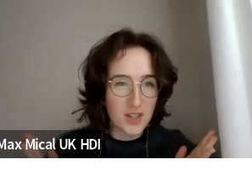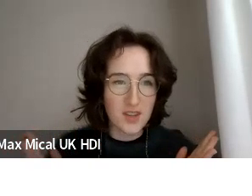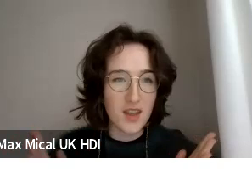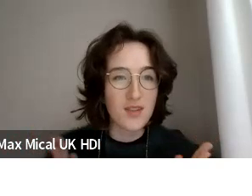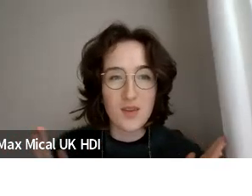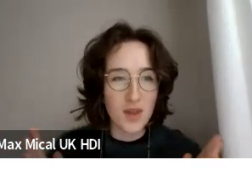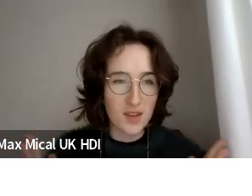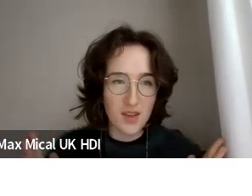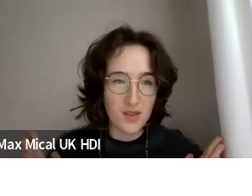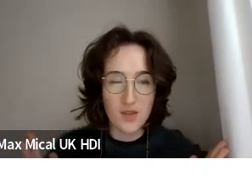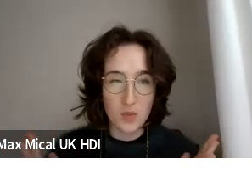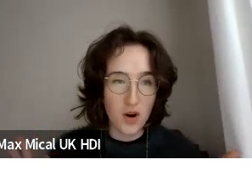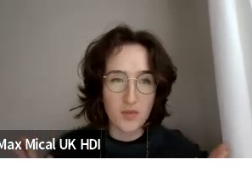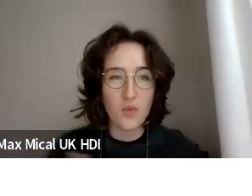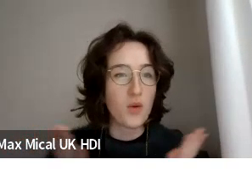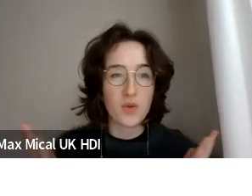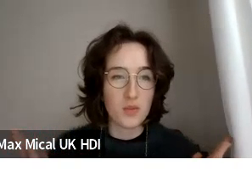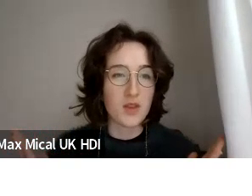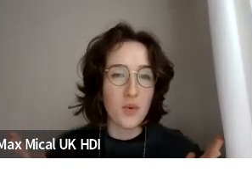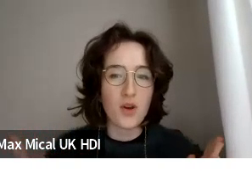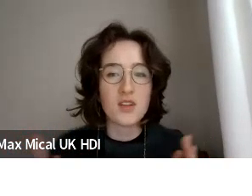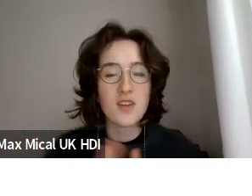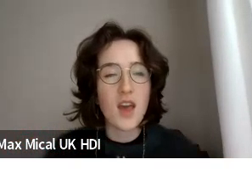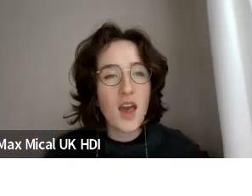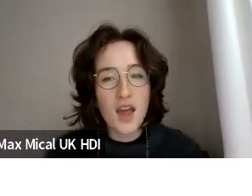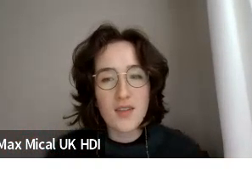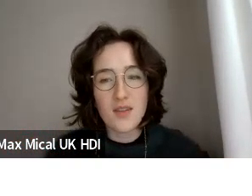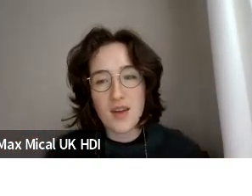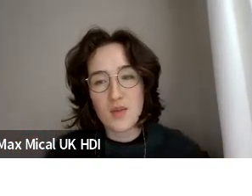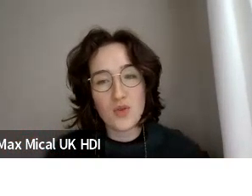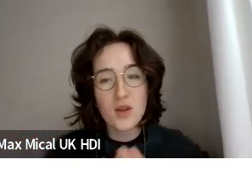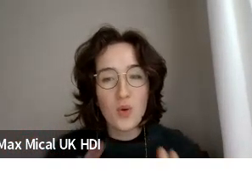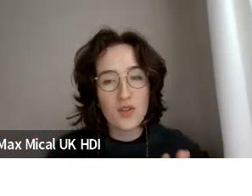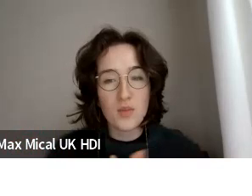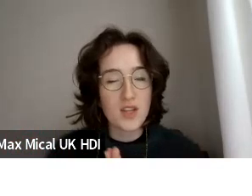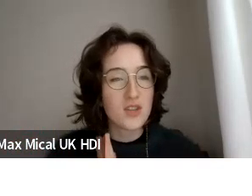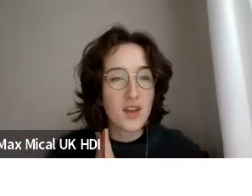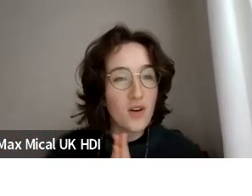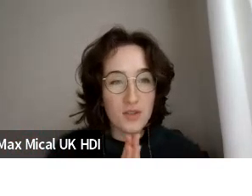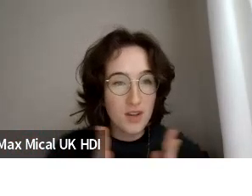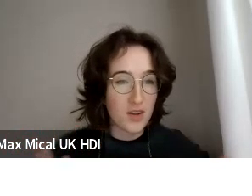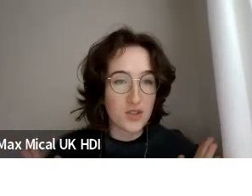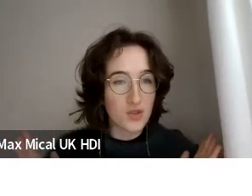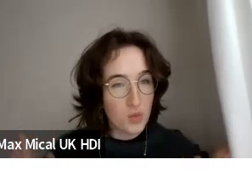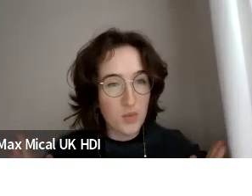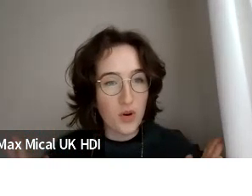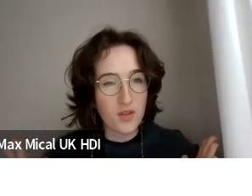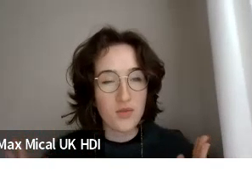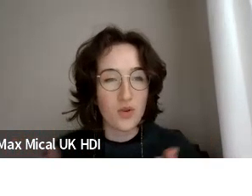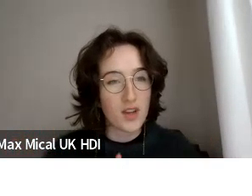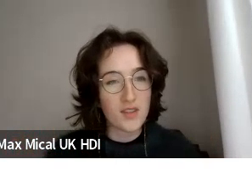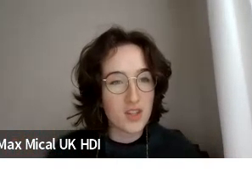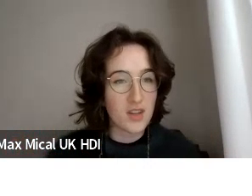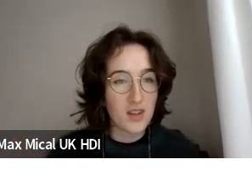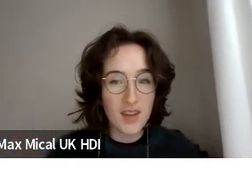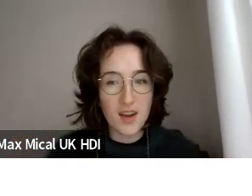made functions that didn't make sense to Barb, what would be the point? And really important to mention that although technology is super important